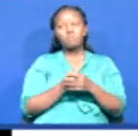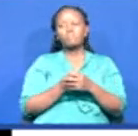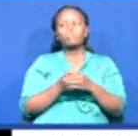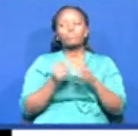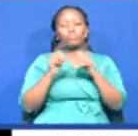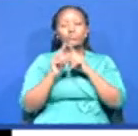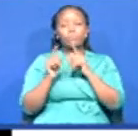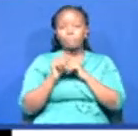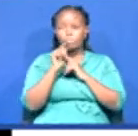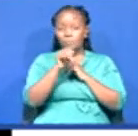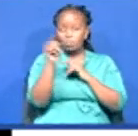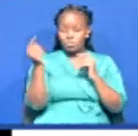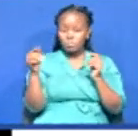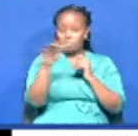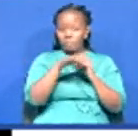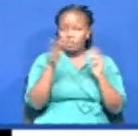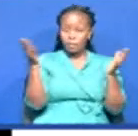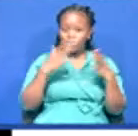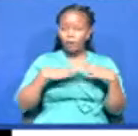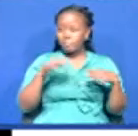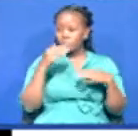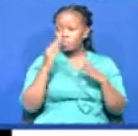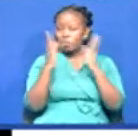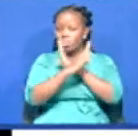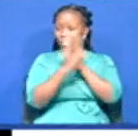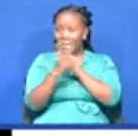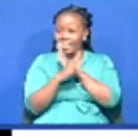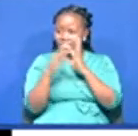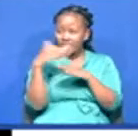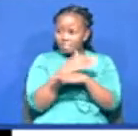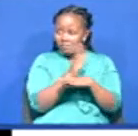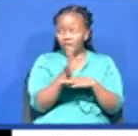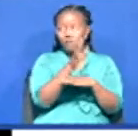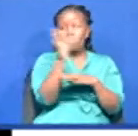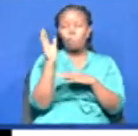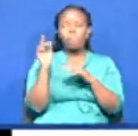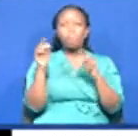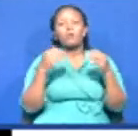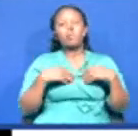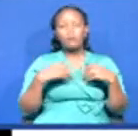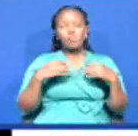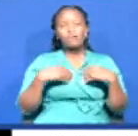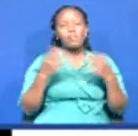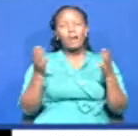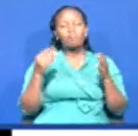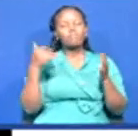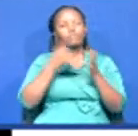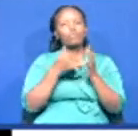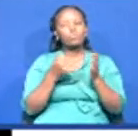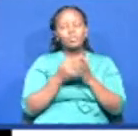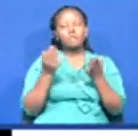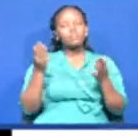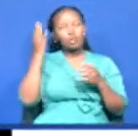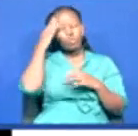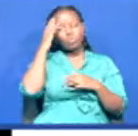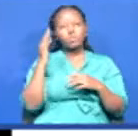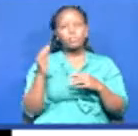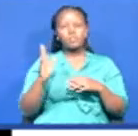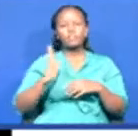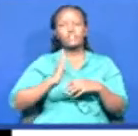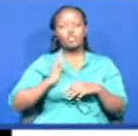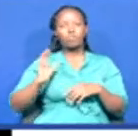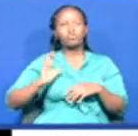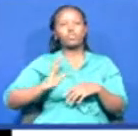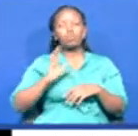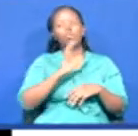those panya routes, they are under the jurisdiction of the security committees that I've just mentioned